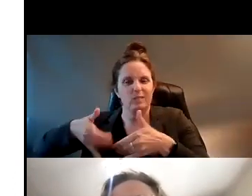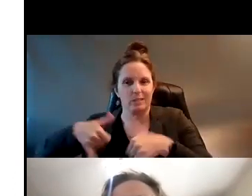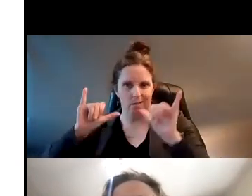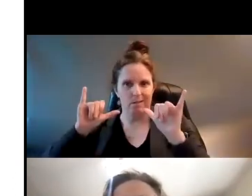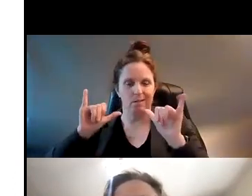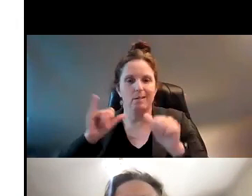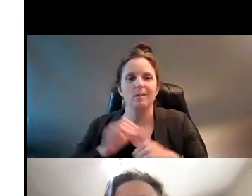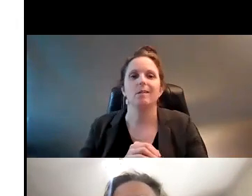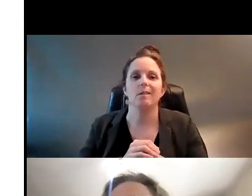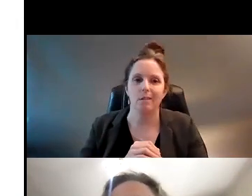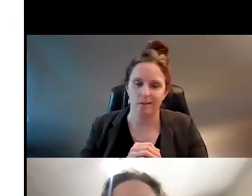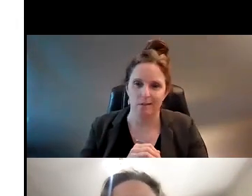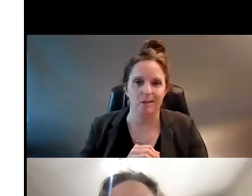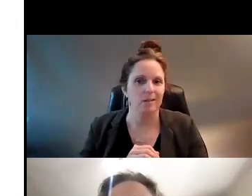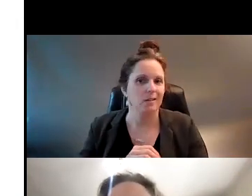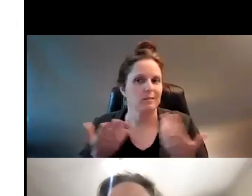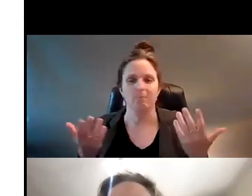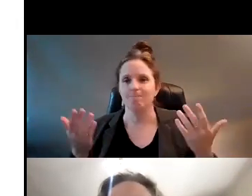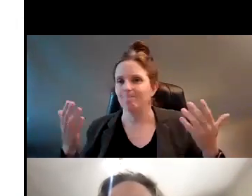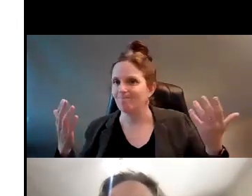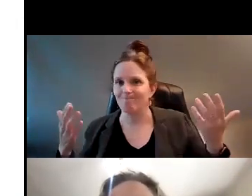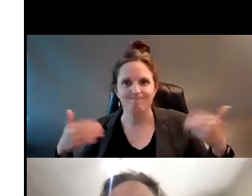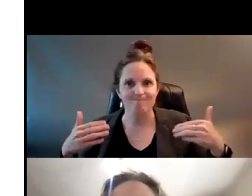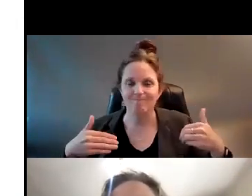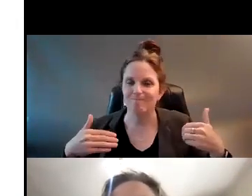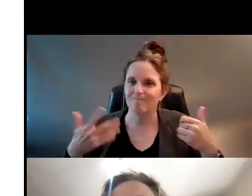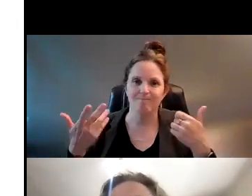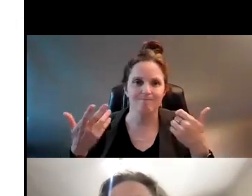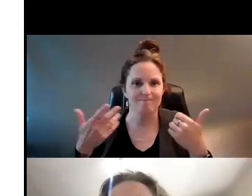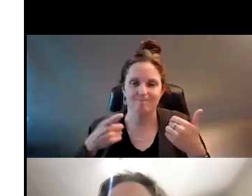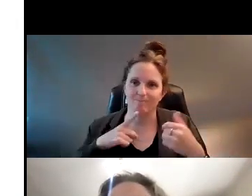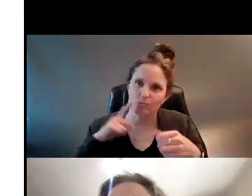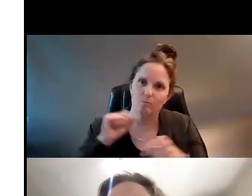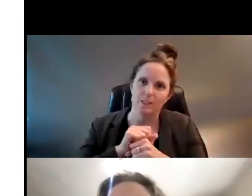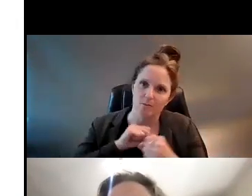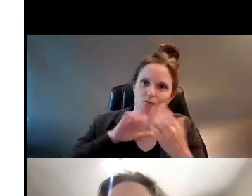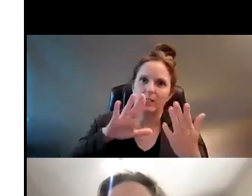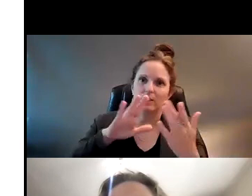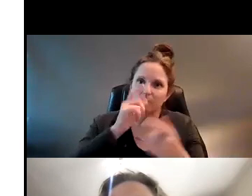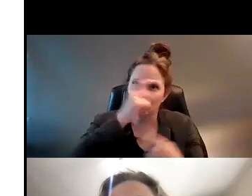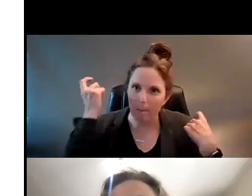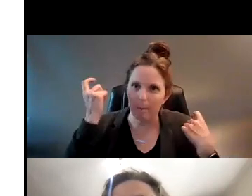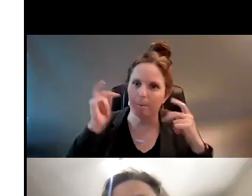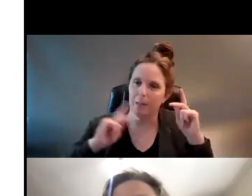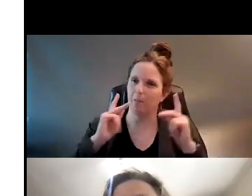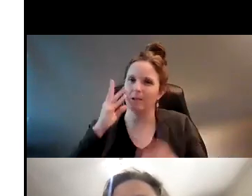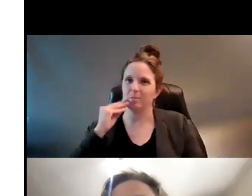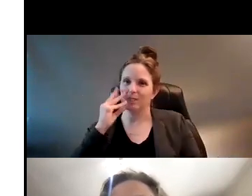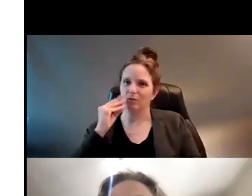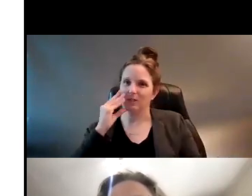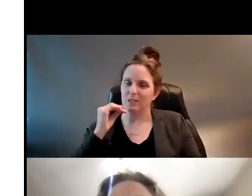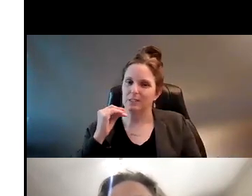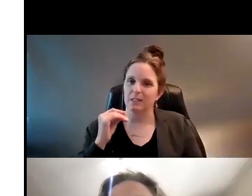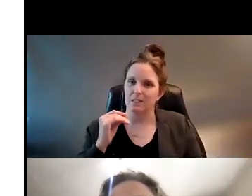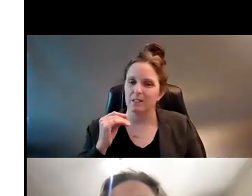haven't fully acknowledged or fully addressed, you know, some of the trauma that people have experienced. Many people, including, you